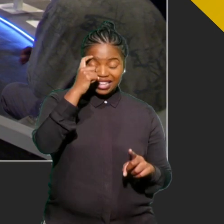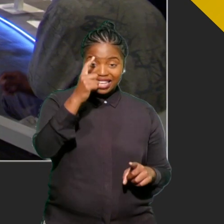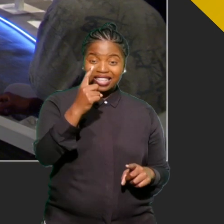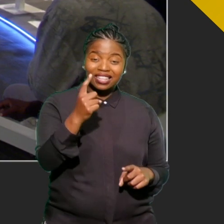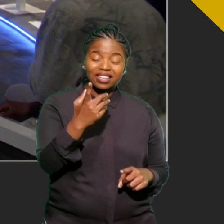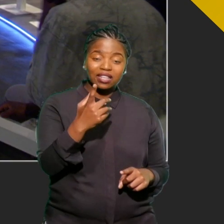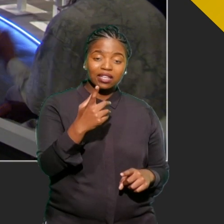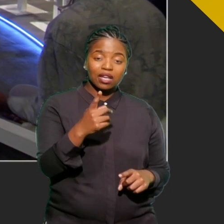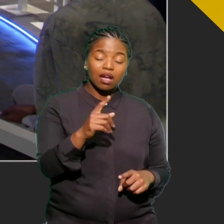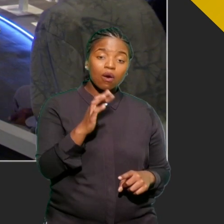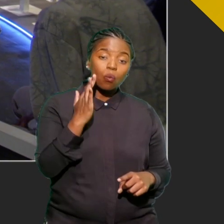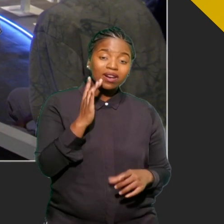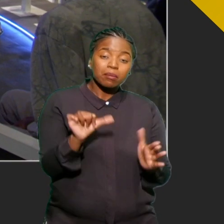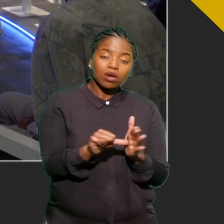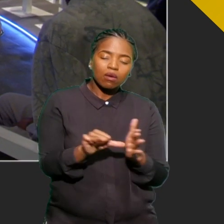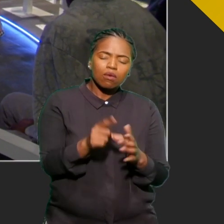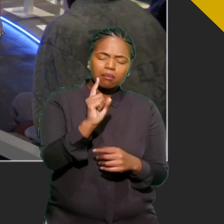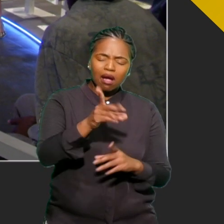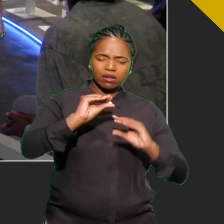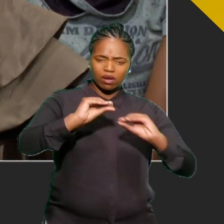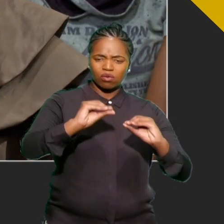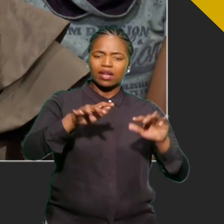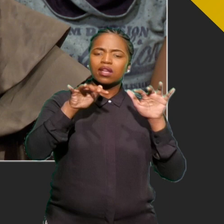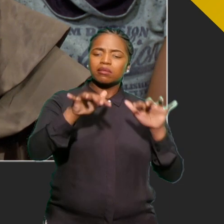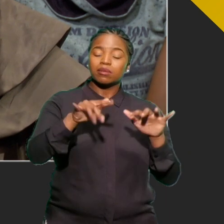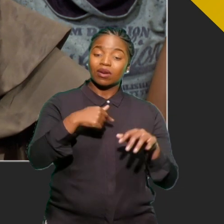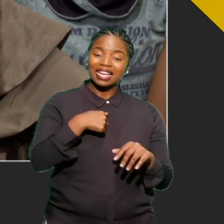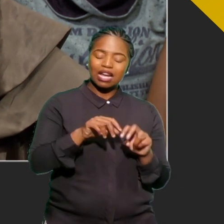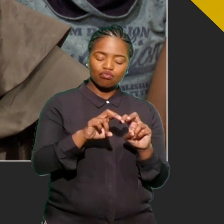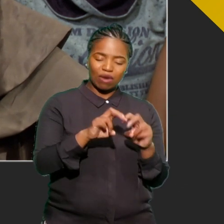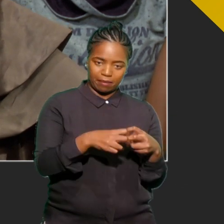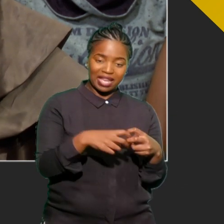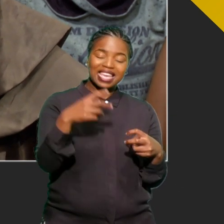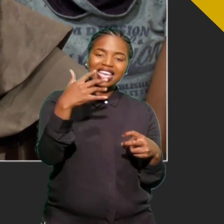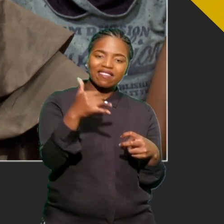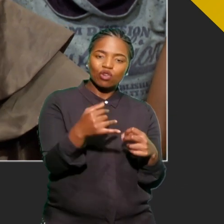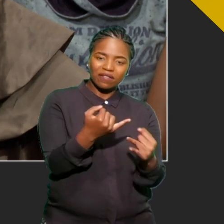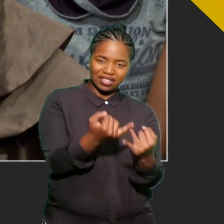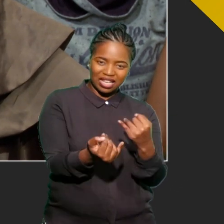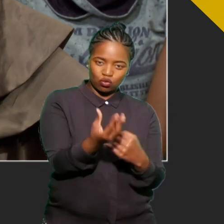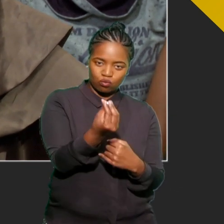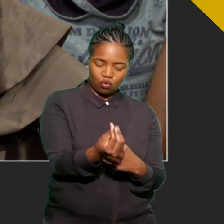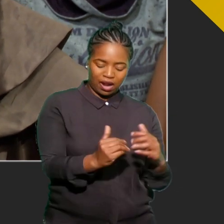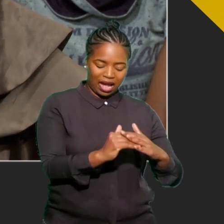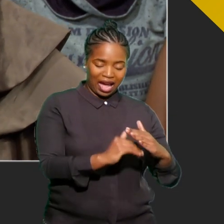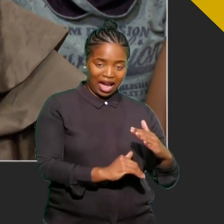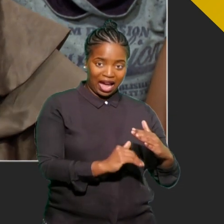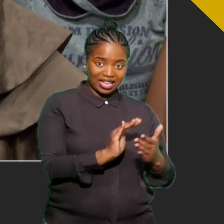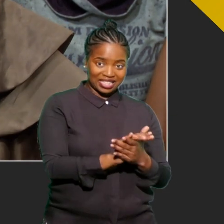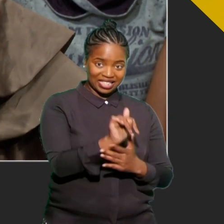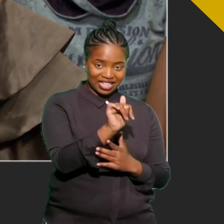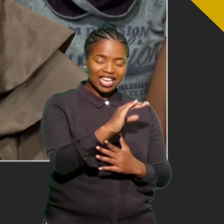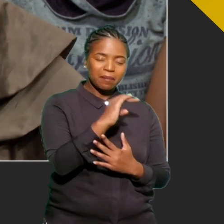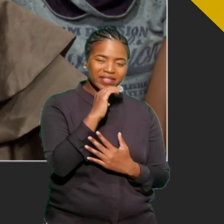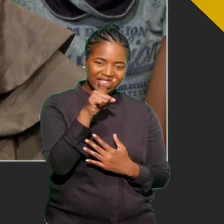thing, Melody. At the end of the day, we also need to educate people. Statutory rape is a real thing. Yeah. So